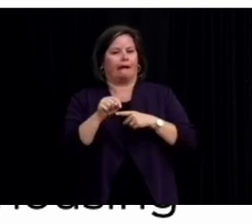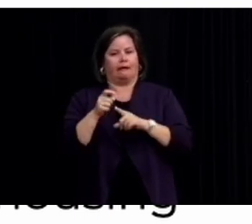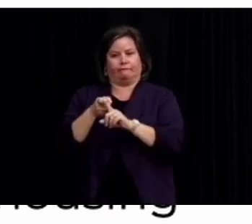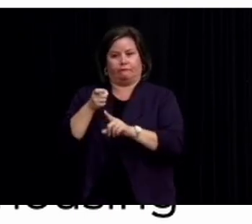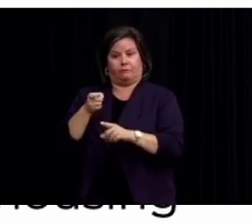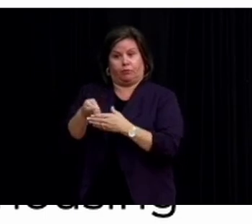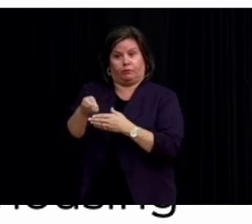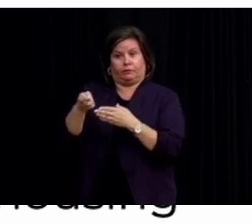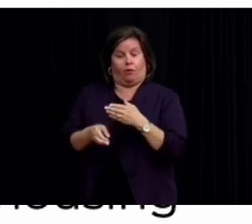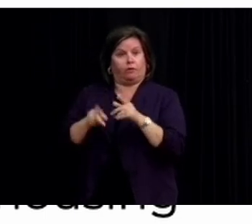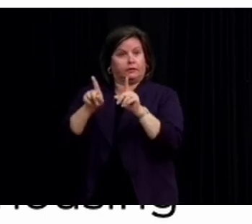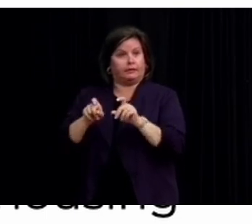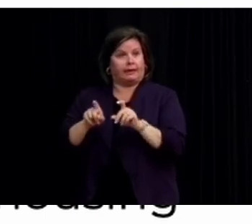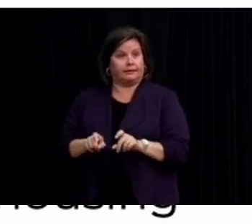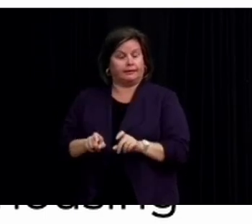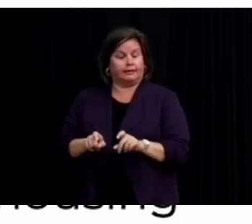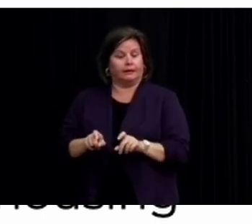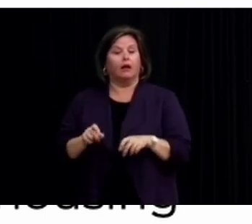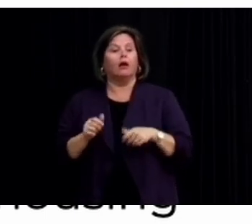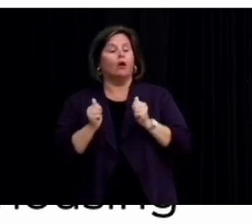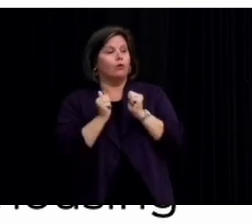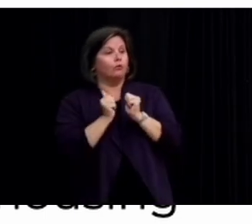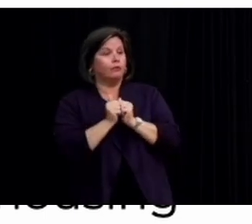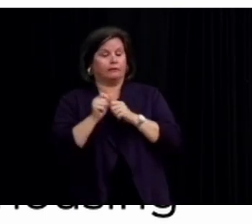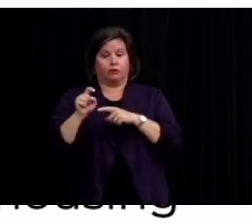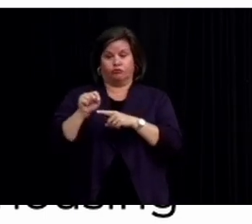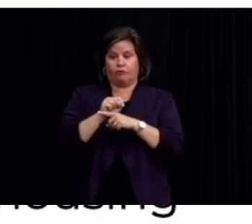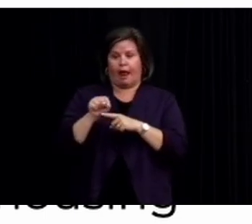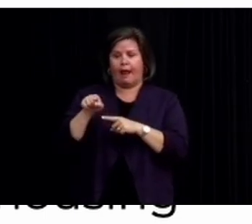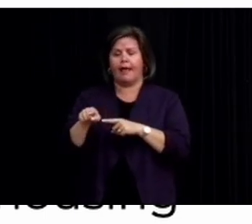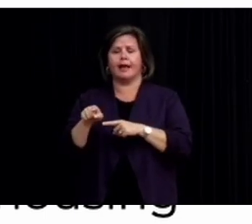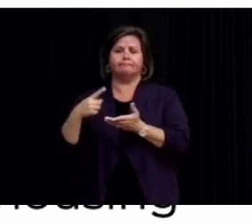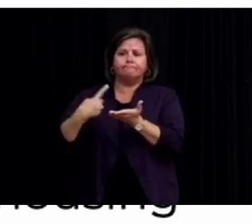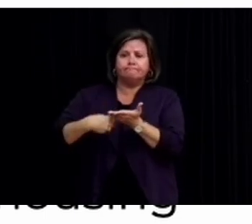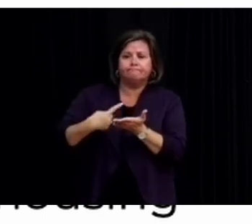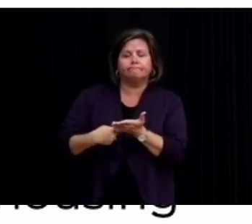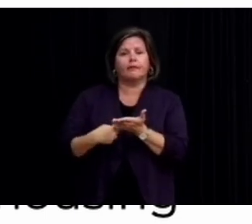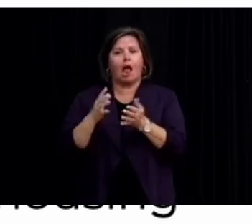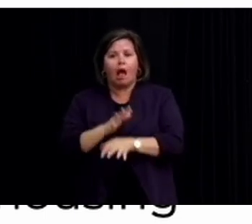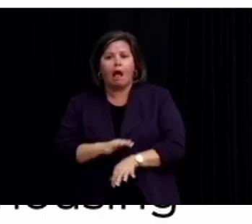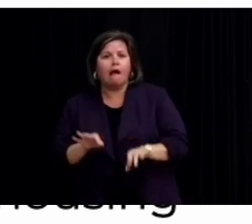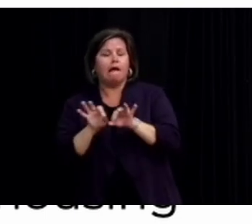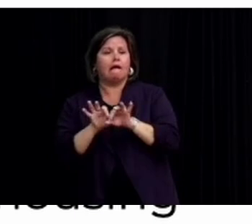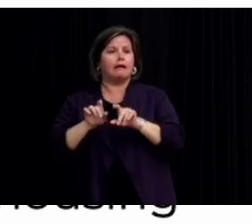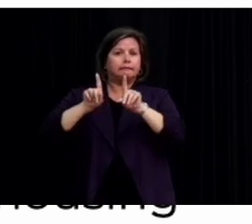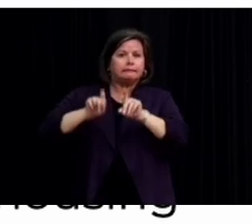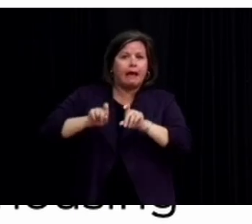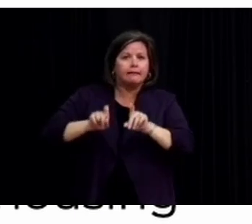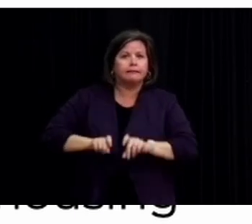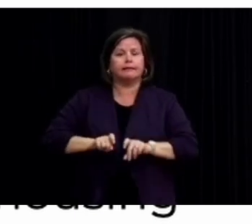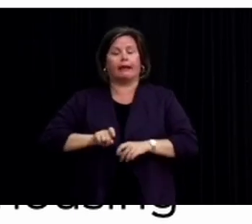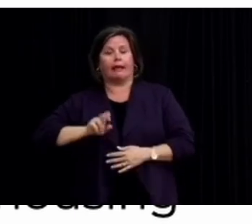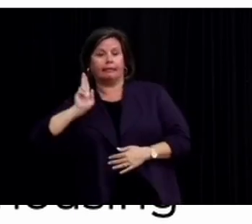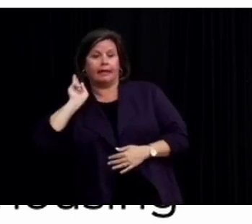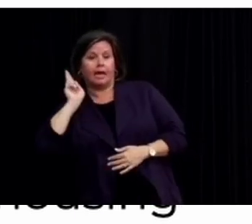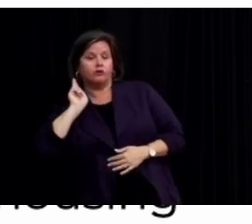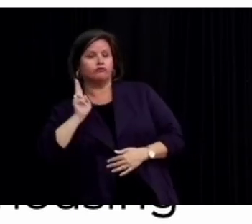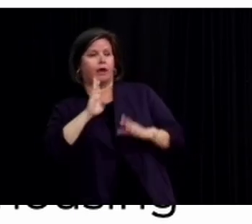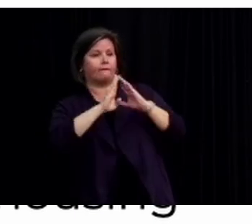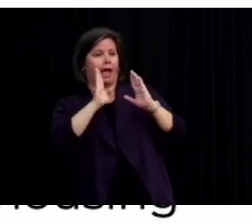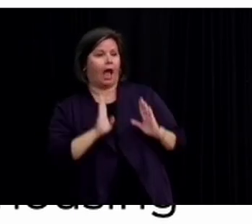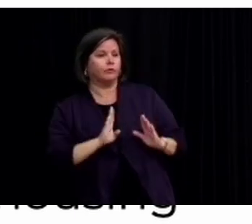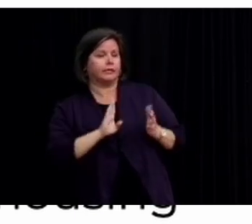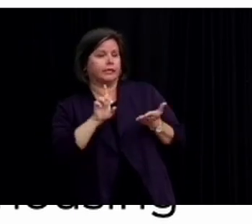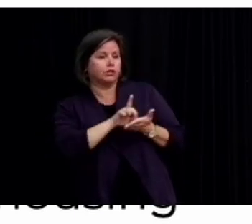testing. In that training, we talk about the importance of testing. We talk about the history of housing discrimination, and then